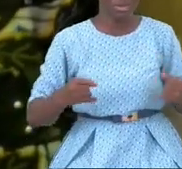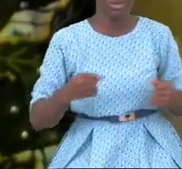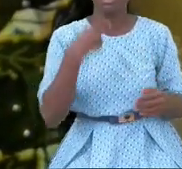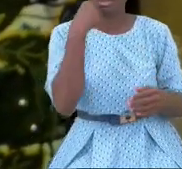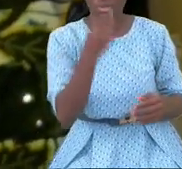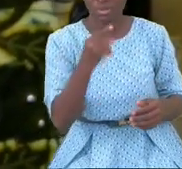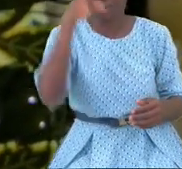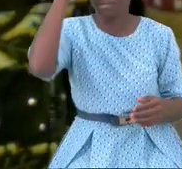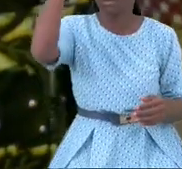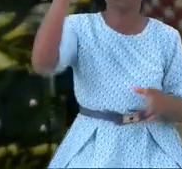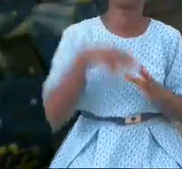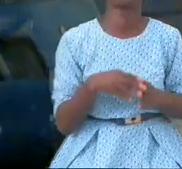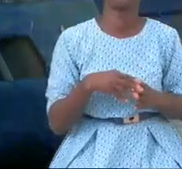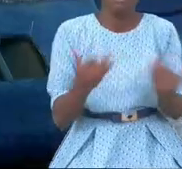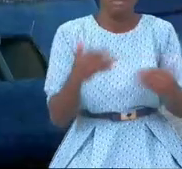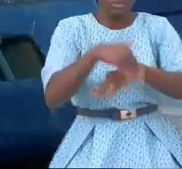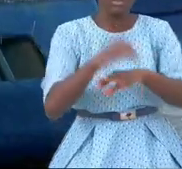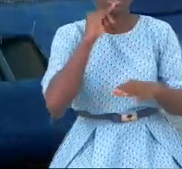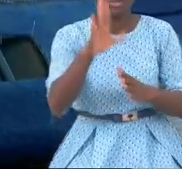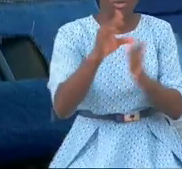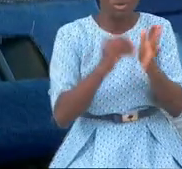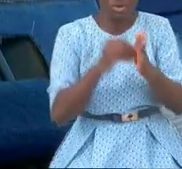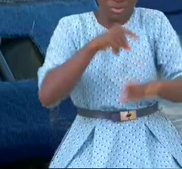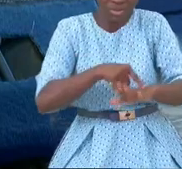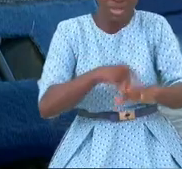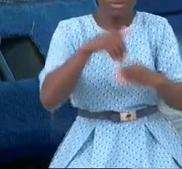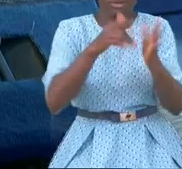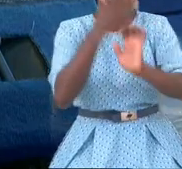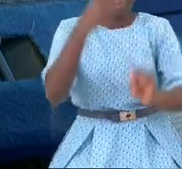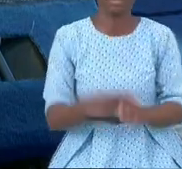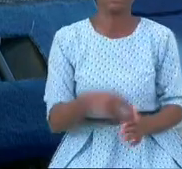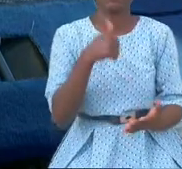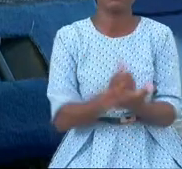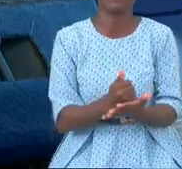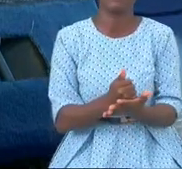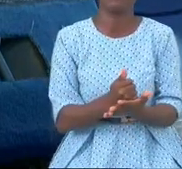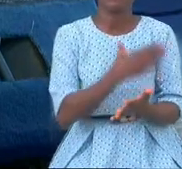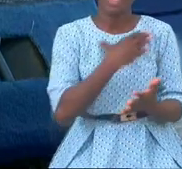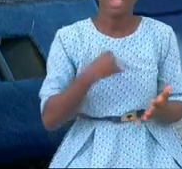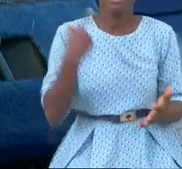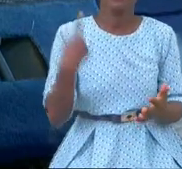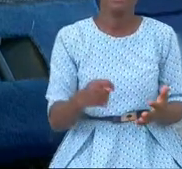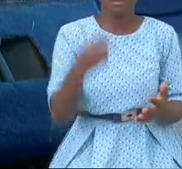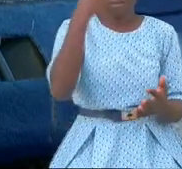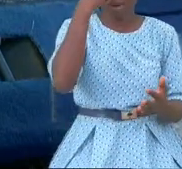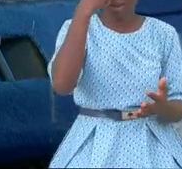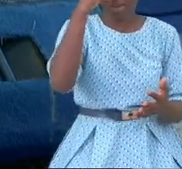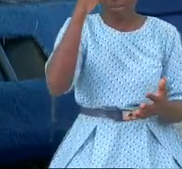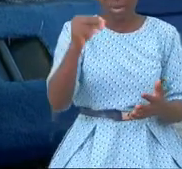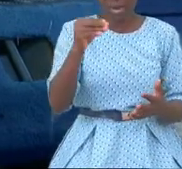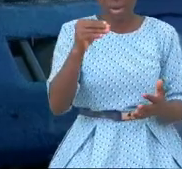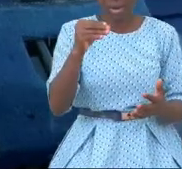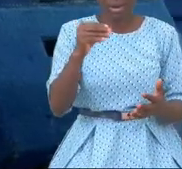blind man said unto him, Lord, don't go further. Lord,